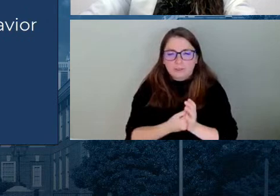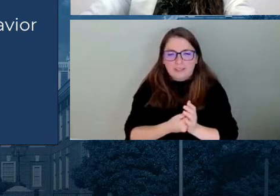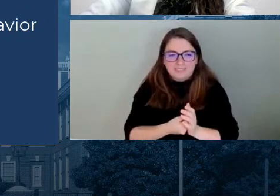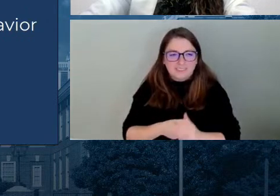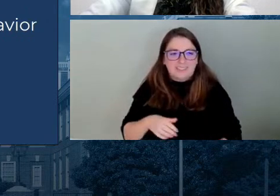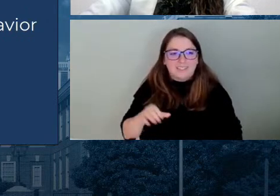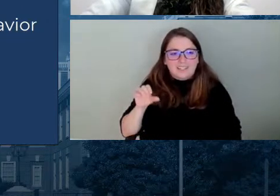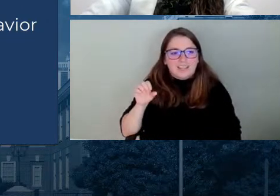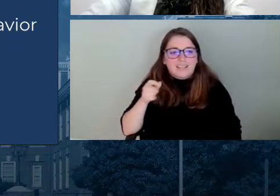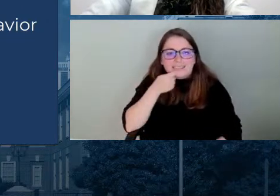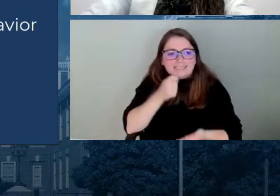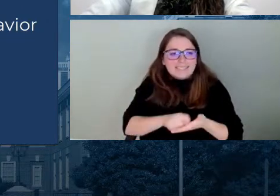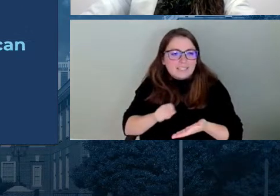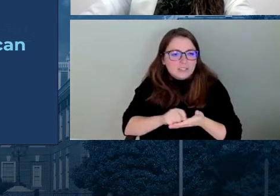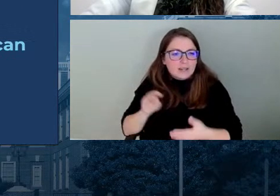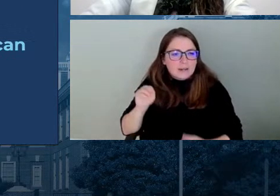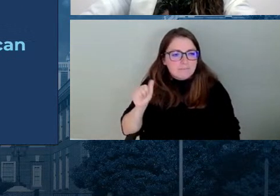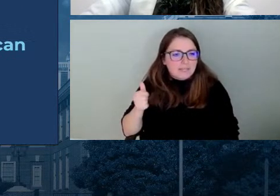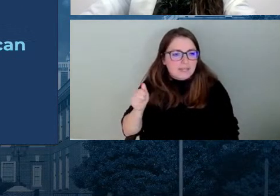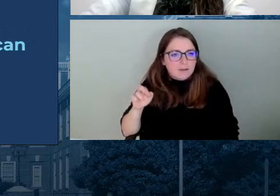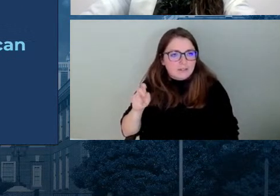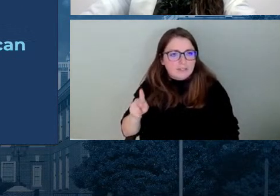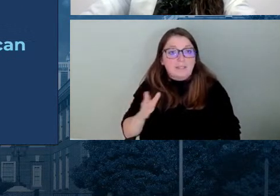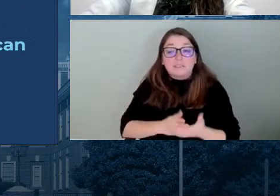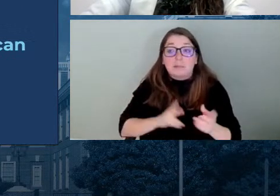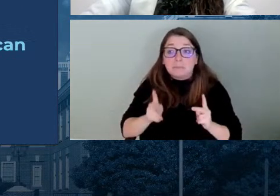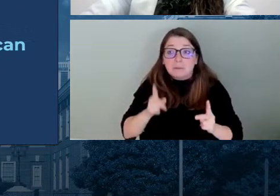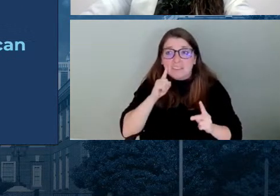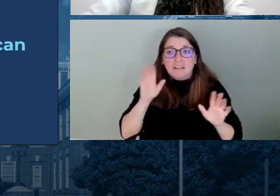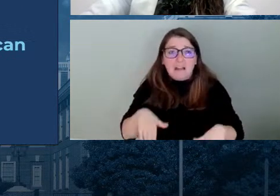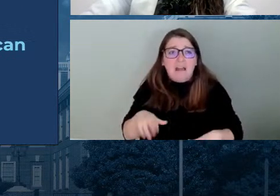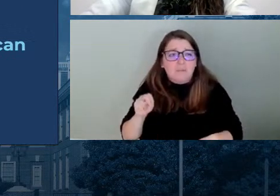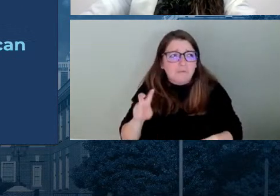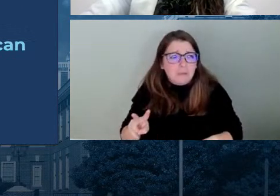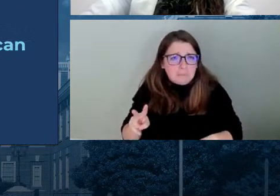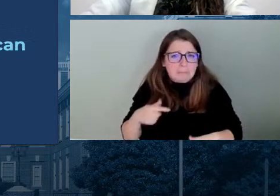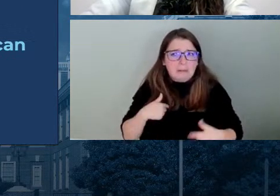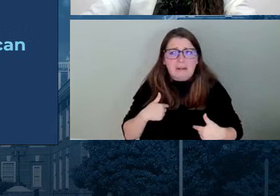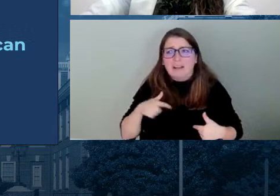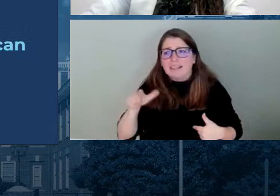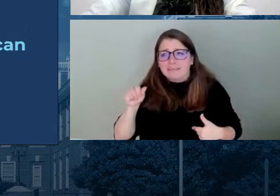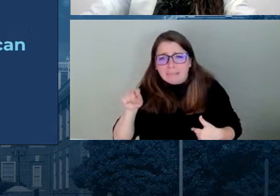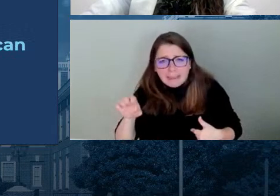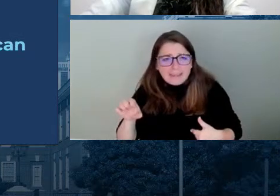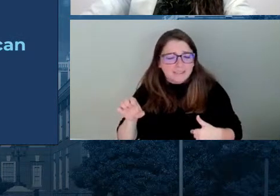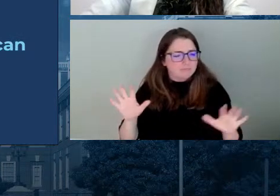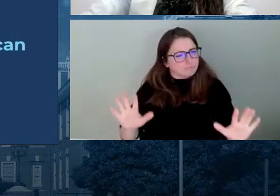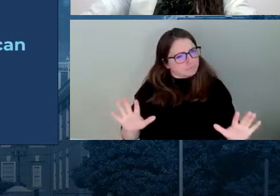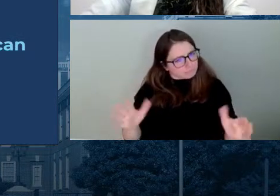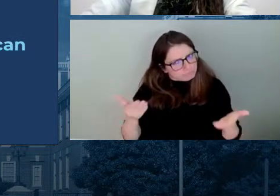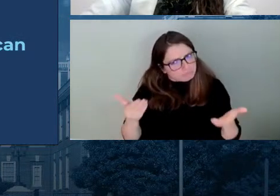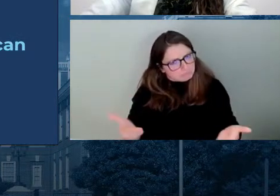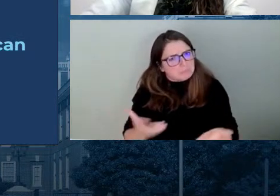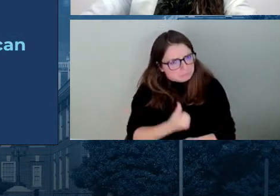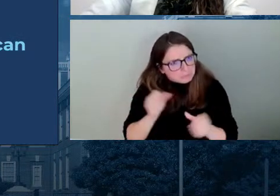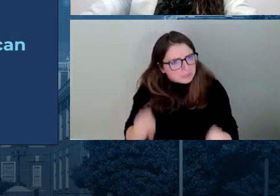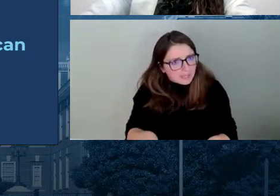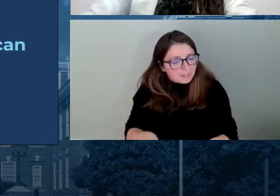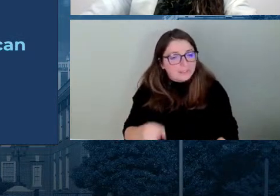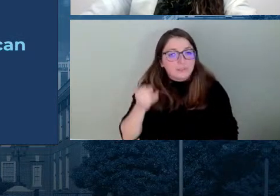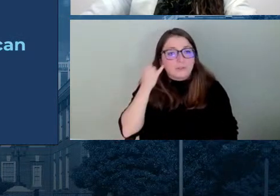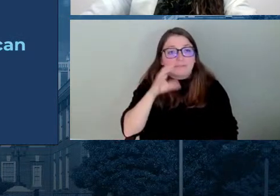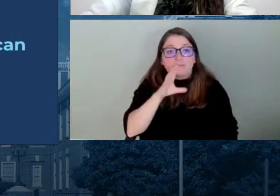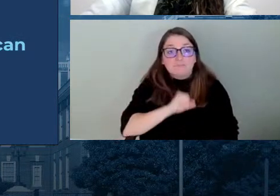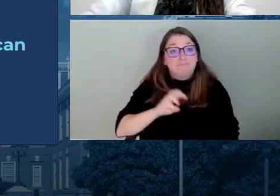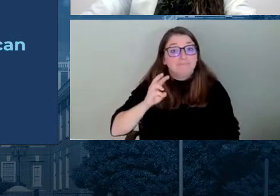might think, is it too late to get your flu shot? Well, it's never too late to get your flu shot. And so all eligible Delawareans over 6 months old